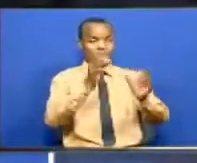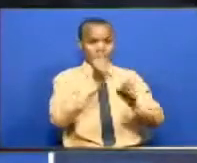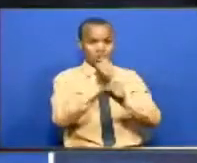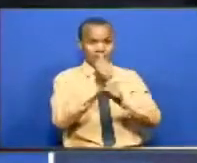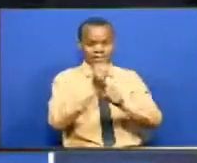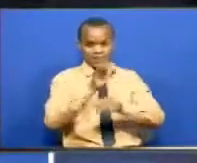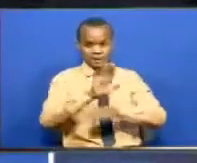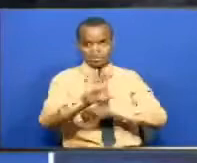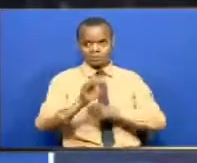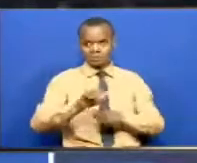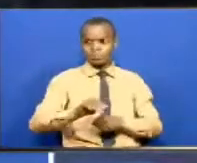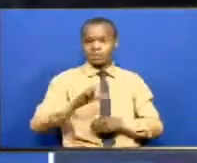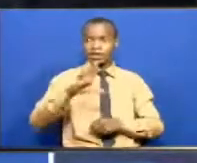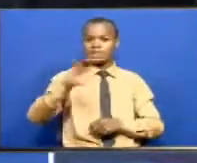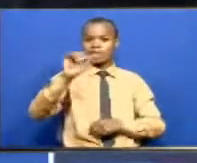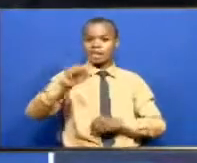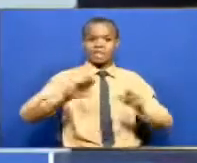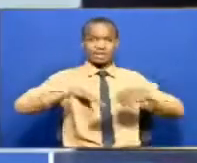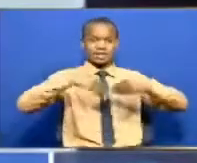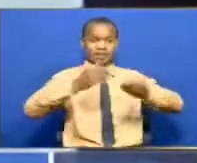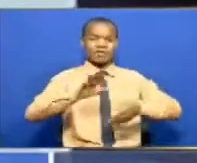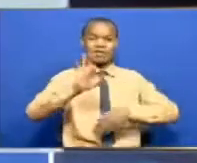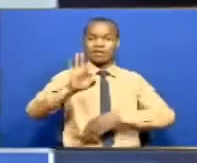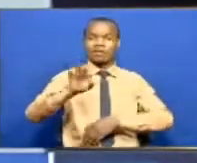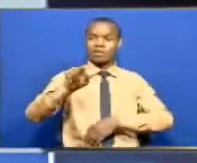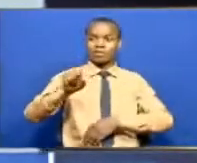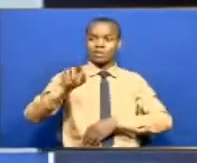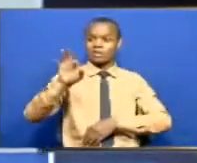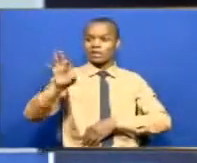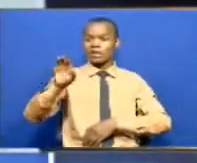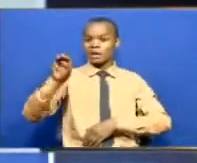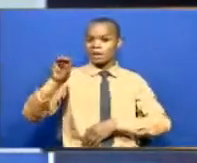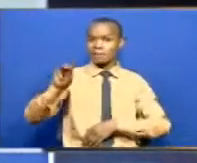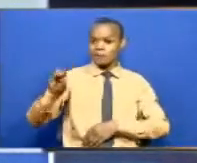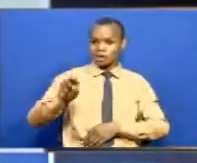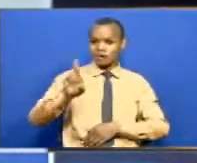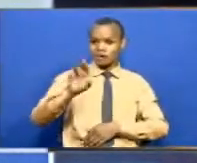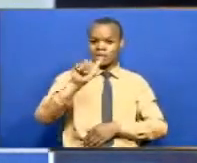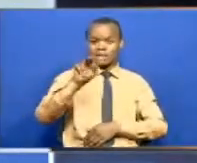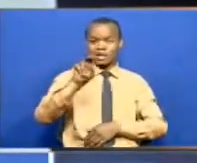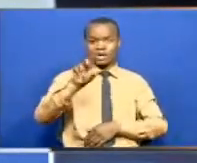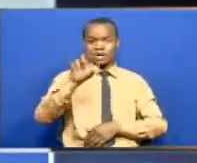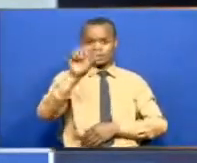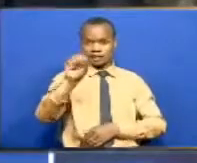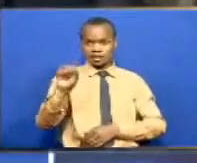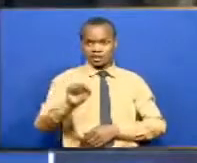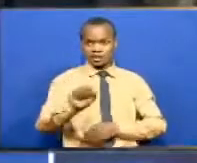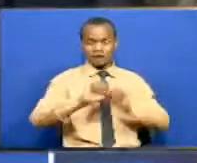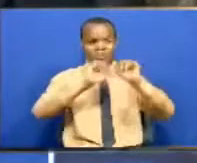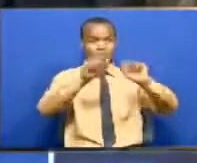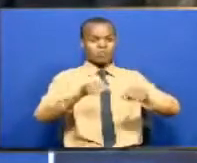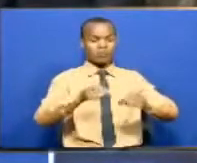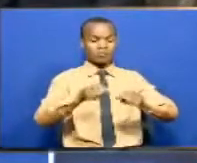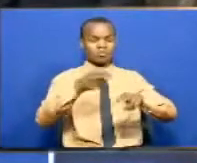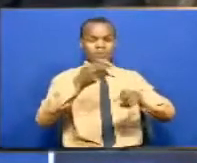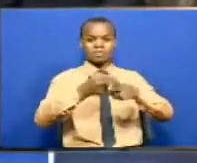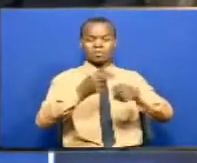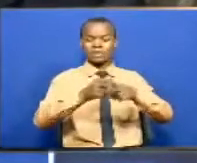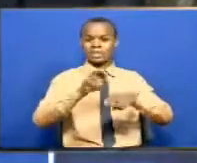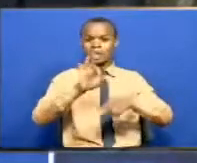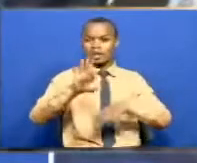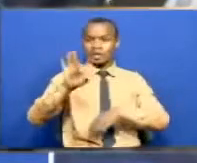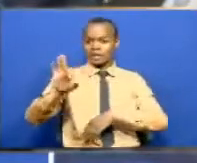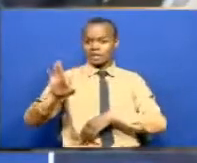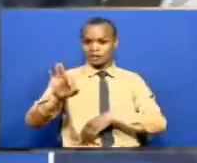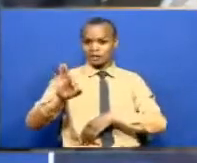Balala presented a 3.3 million shillings check to the Rangers Money Kitty that was raised from naming 33 rhino calves born this